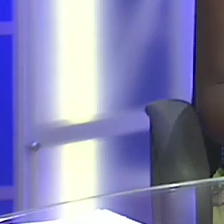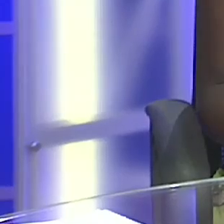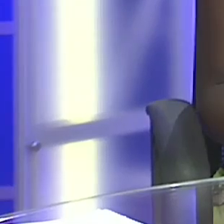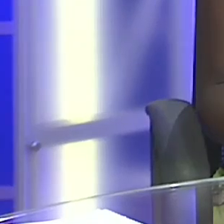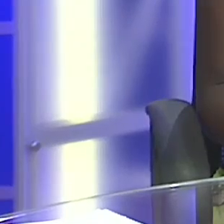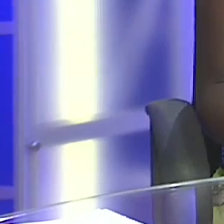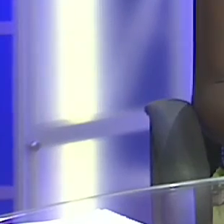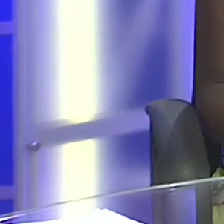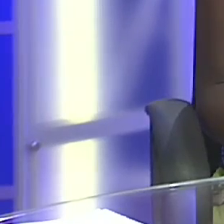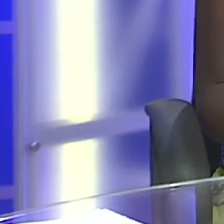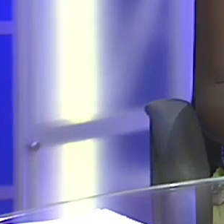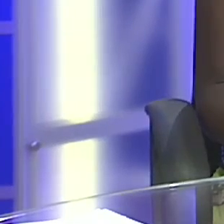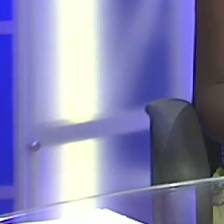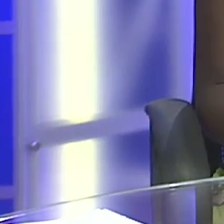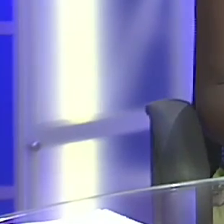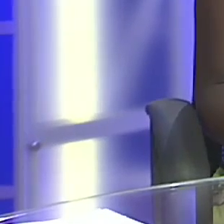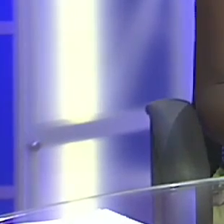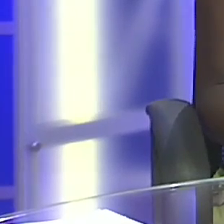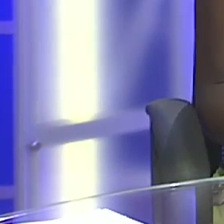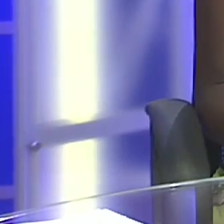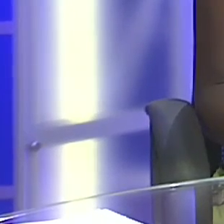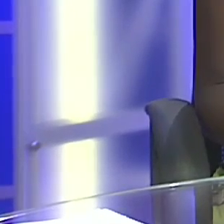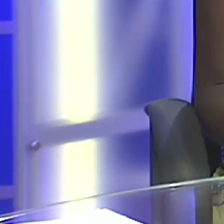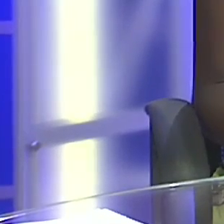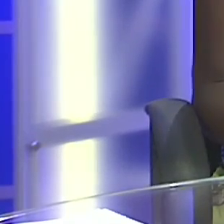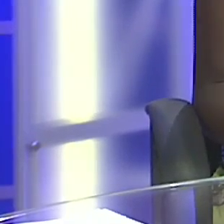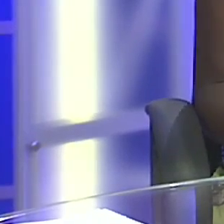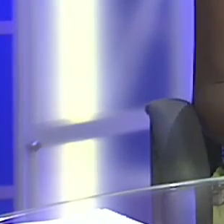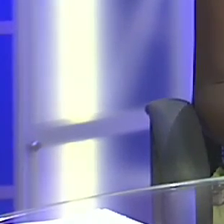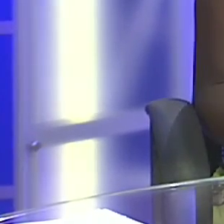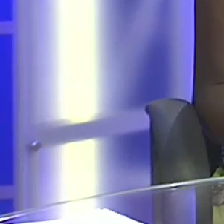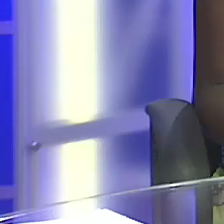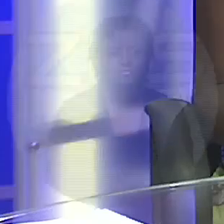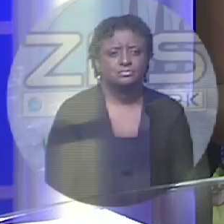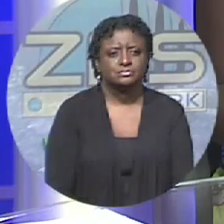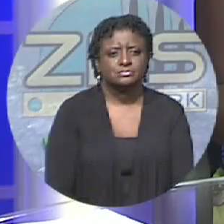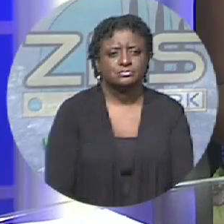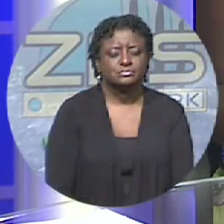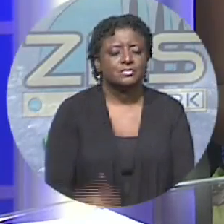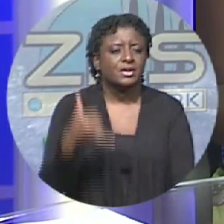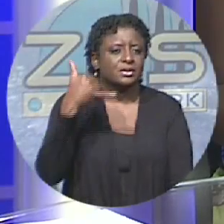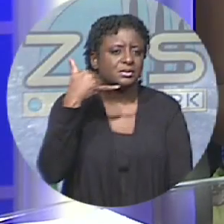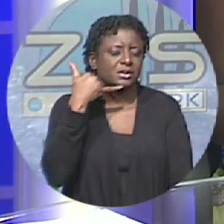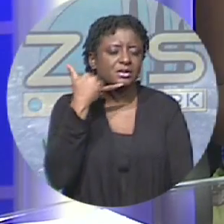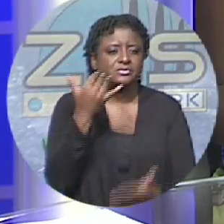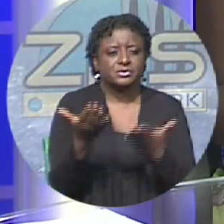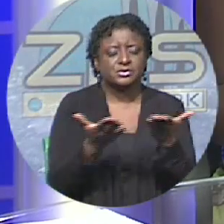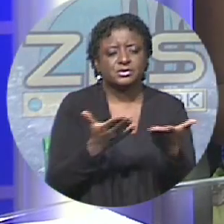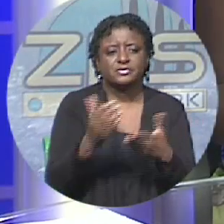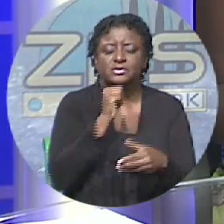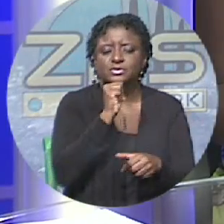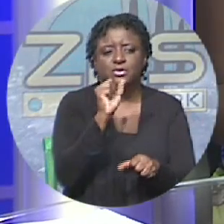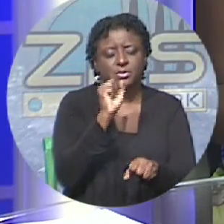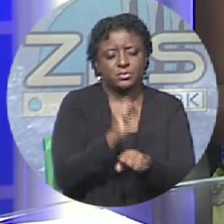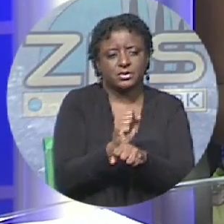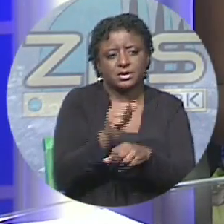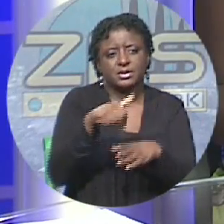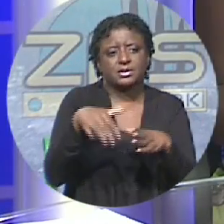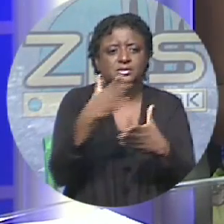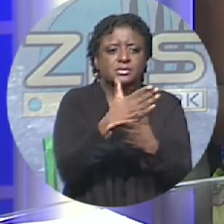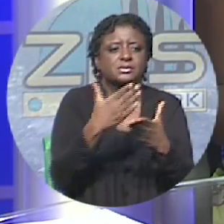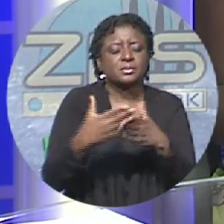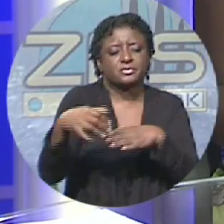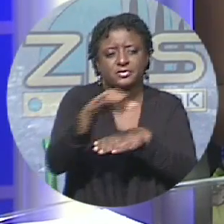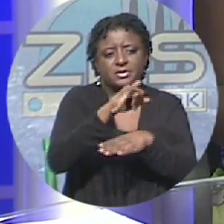company Leon Williams informed us by telephone earlier today about the extent of the damage to BTC's property on some of the southern